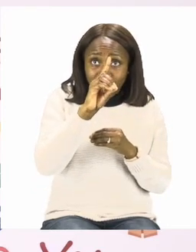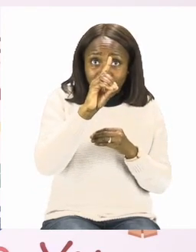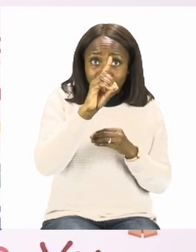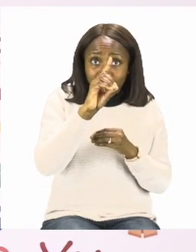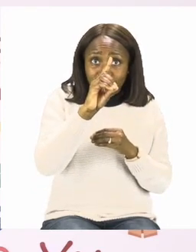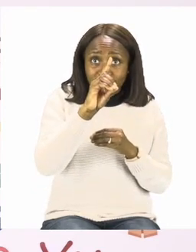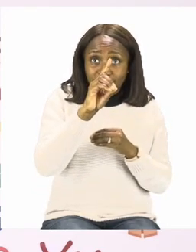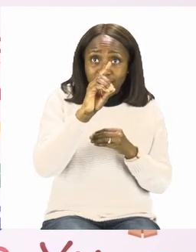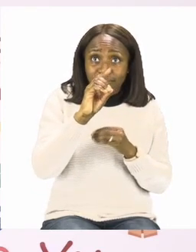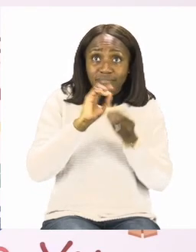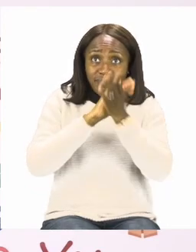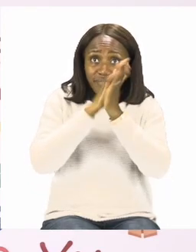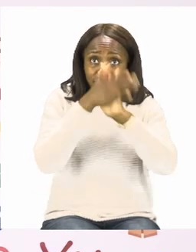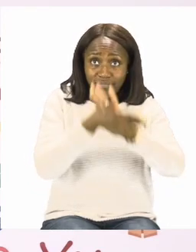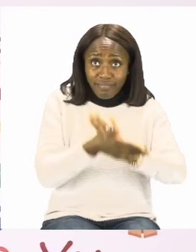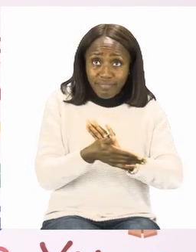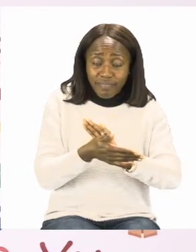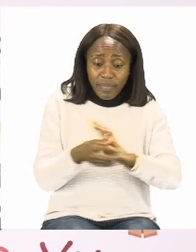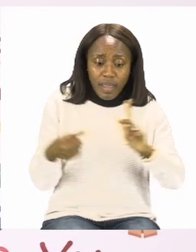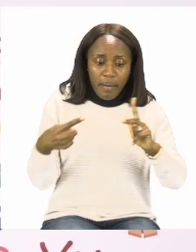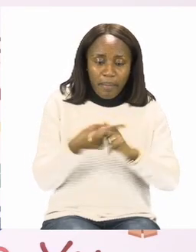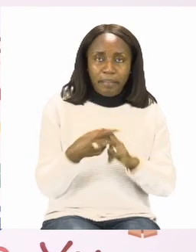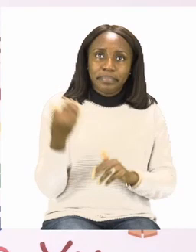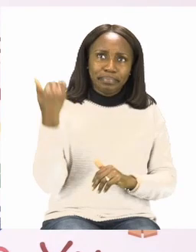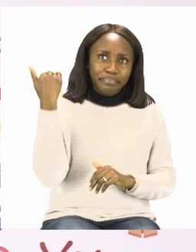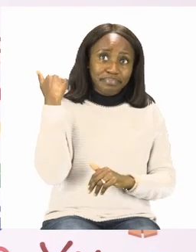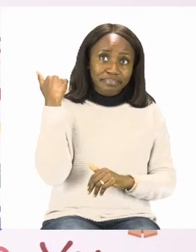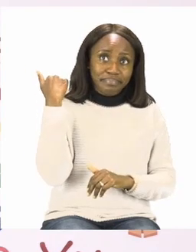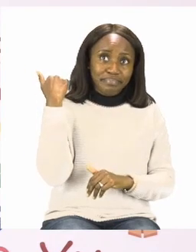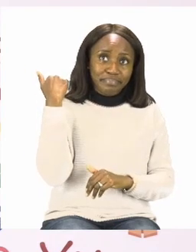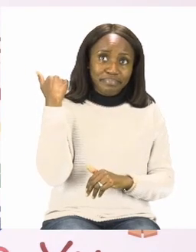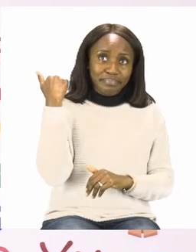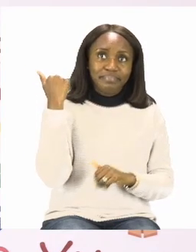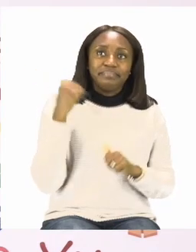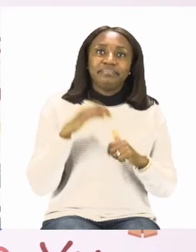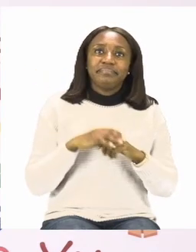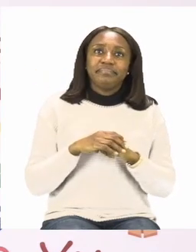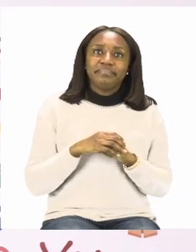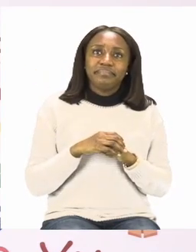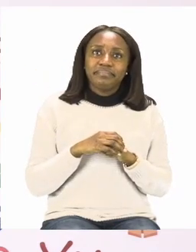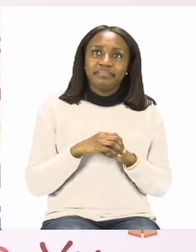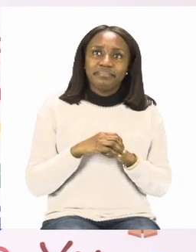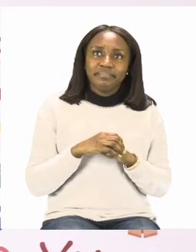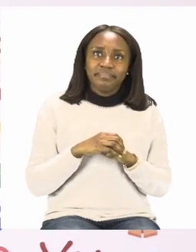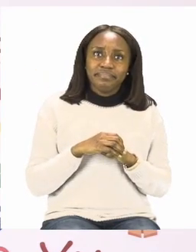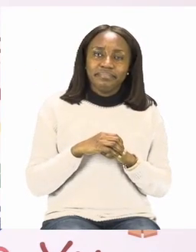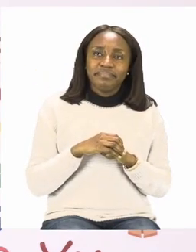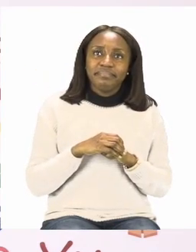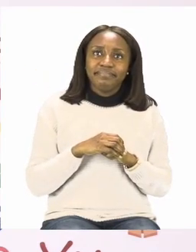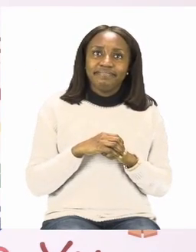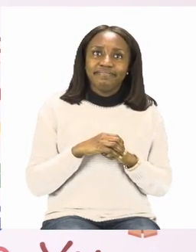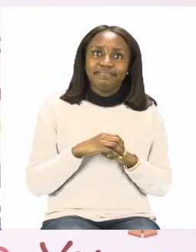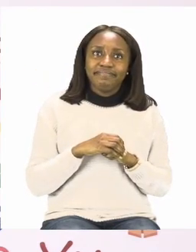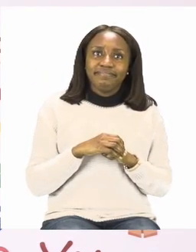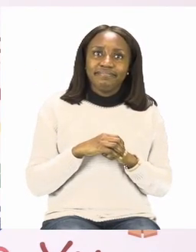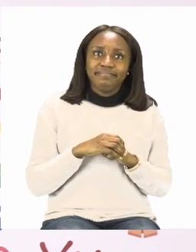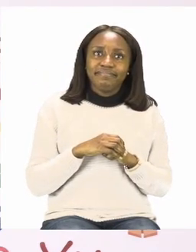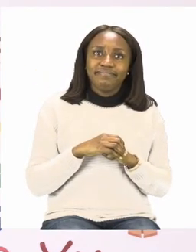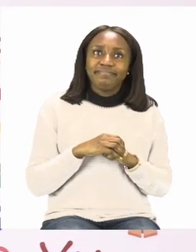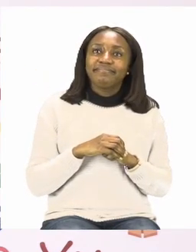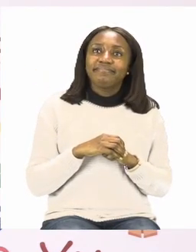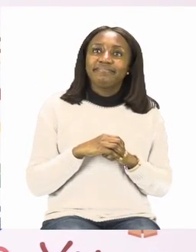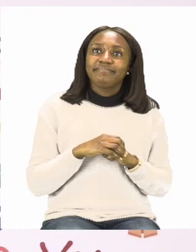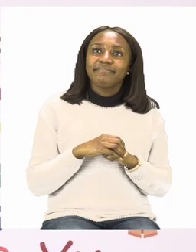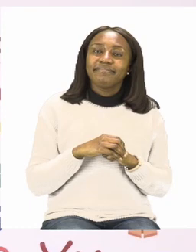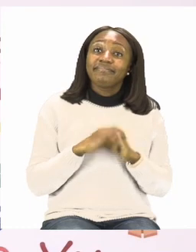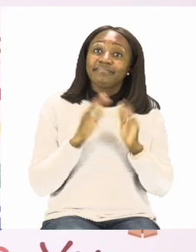changes from a normal verb into the simple past tense verb listened. So